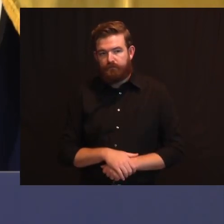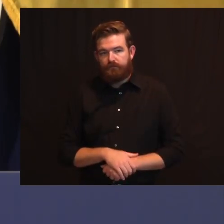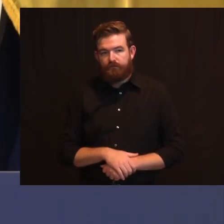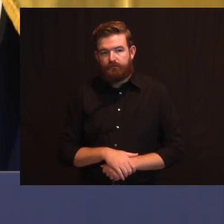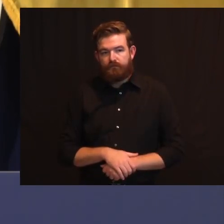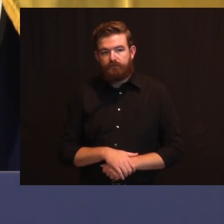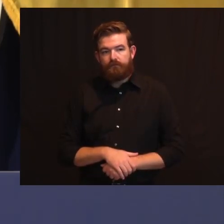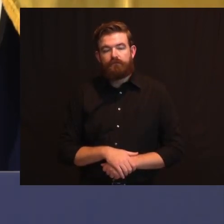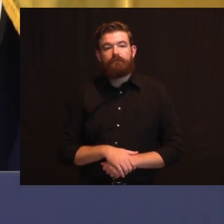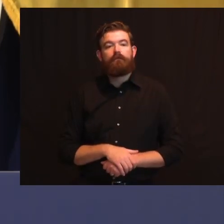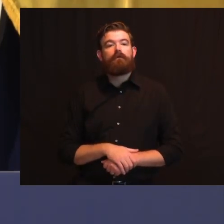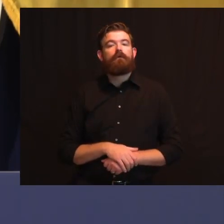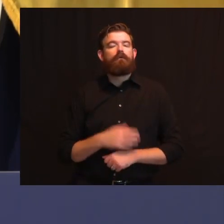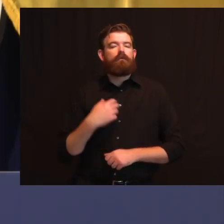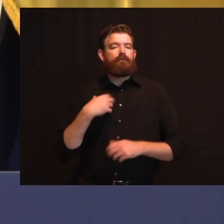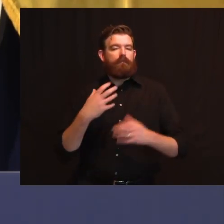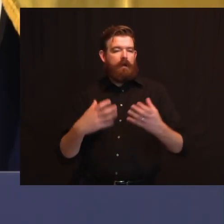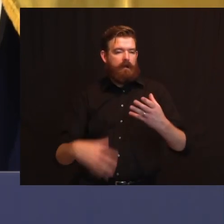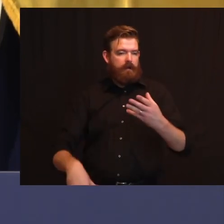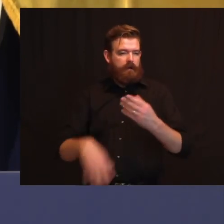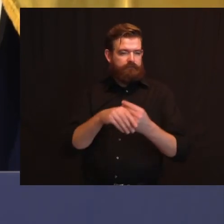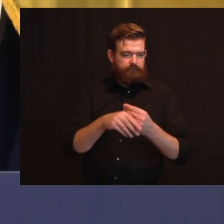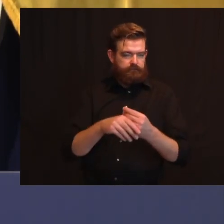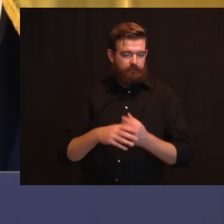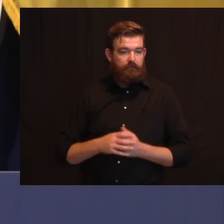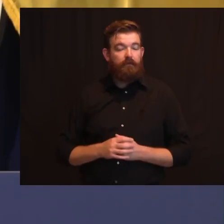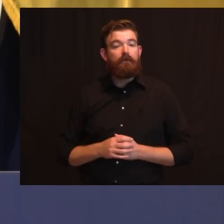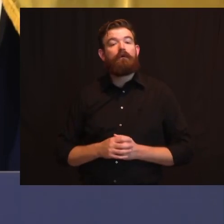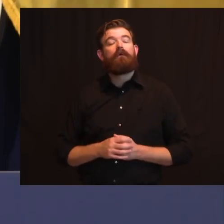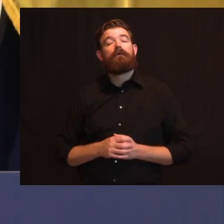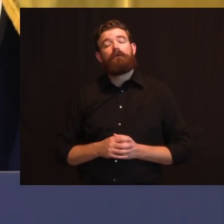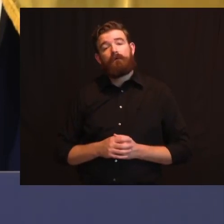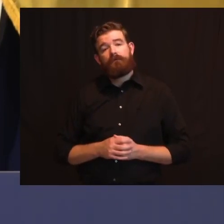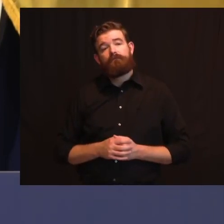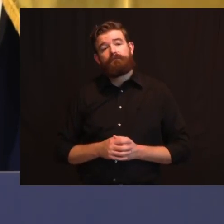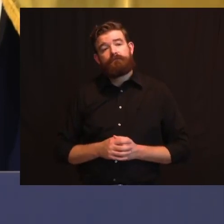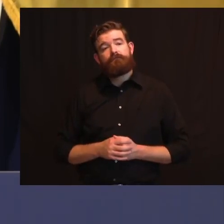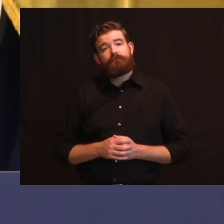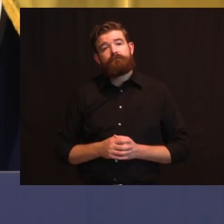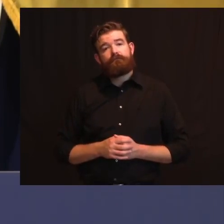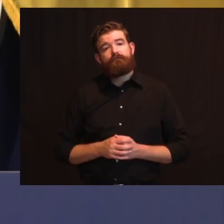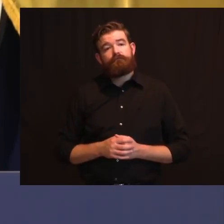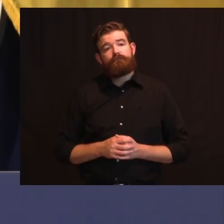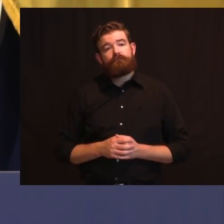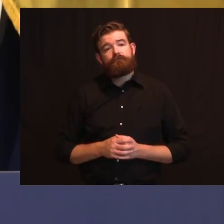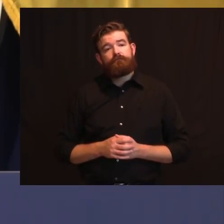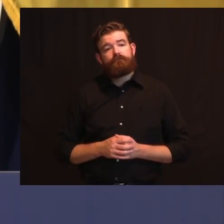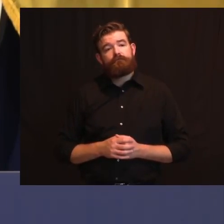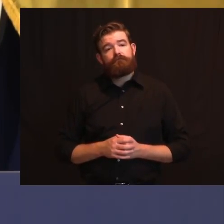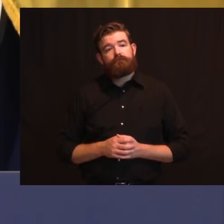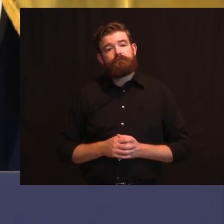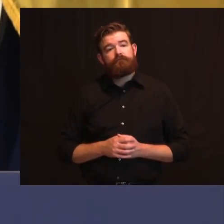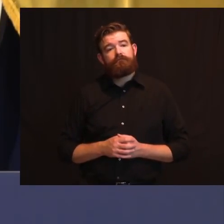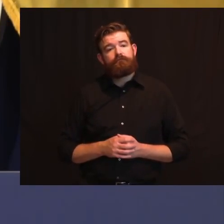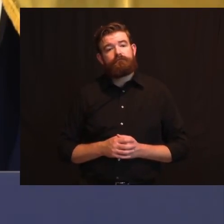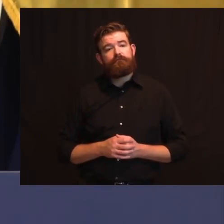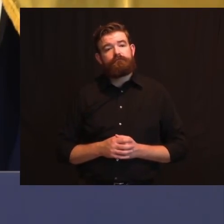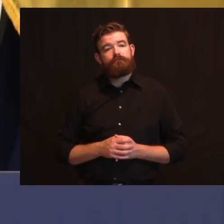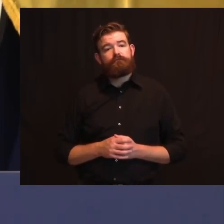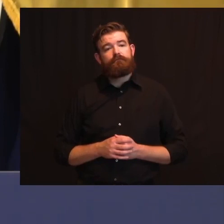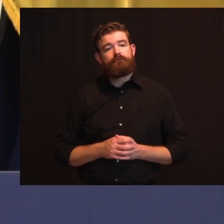just, this is a classic example. We don't want to just get this into as good a place as it was 6 months ago before